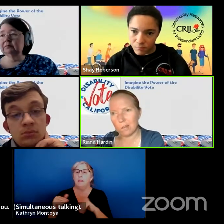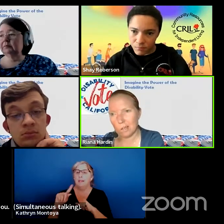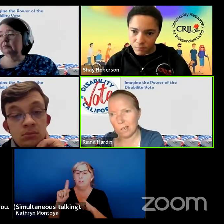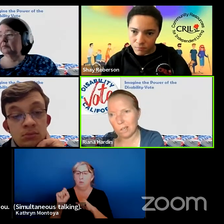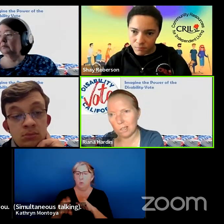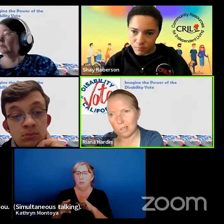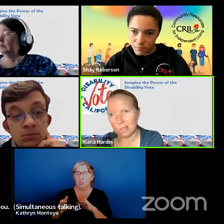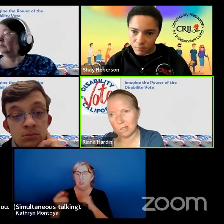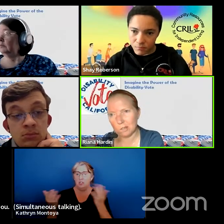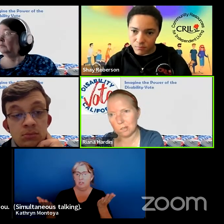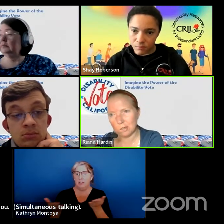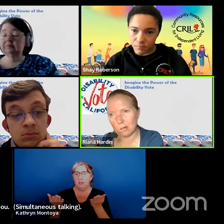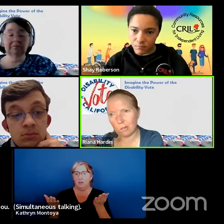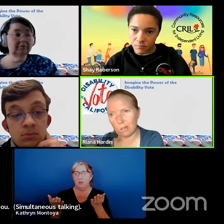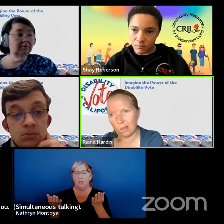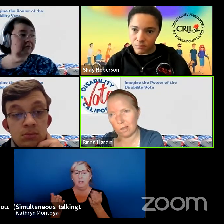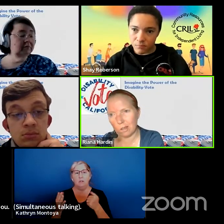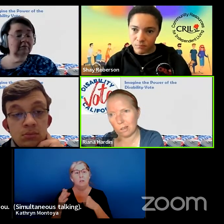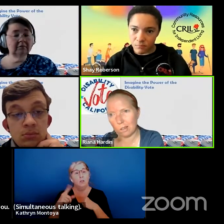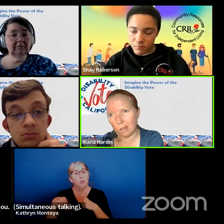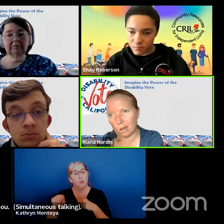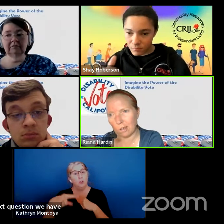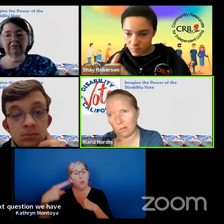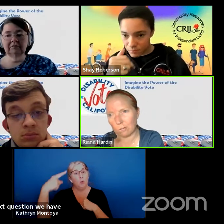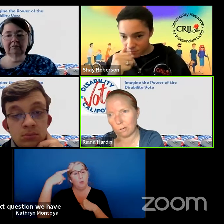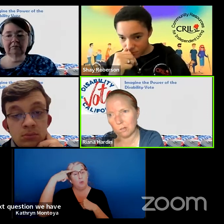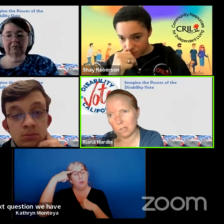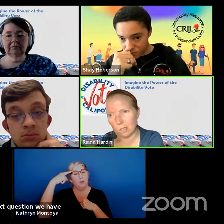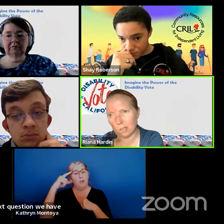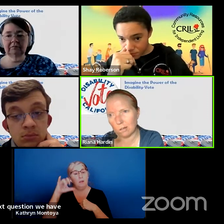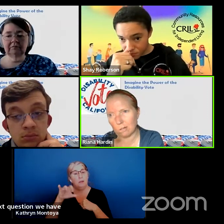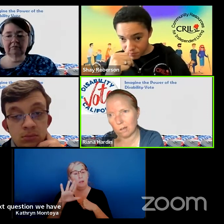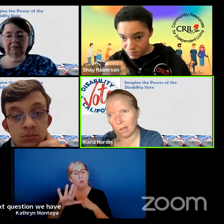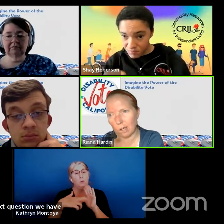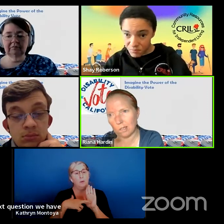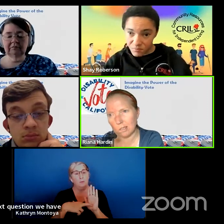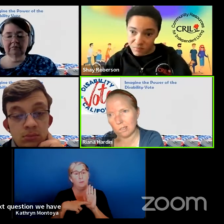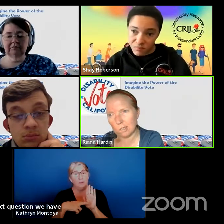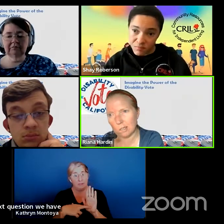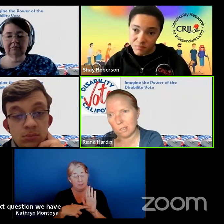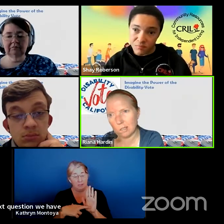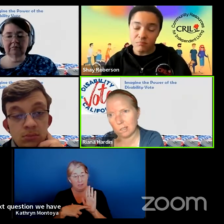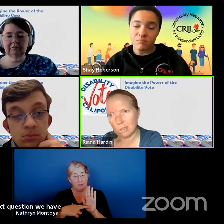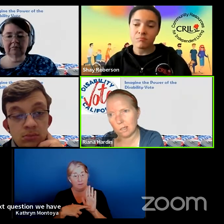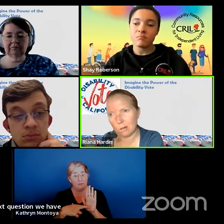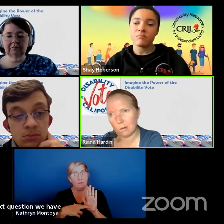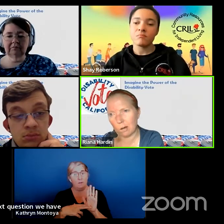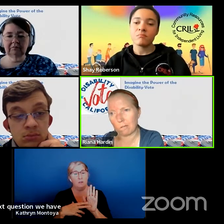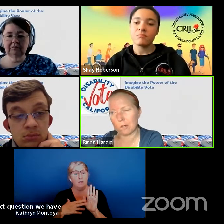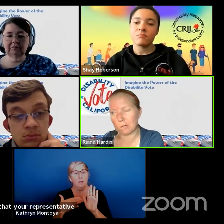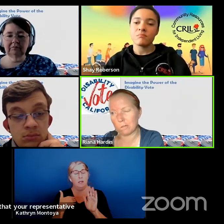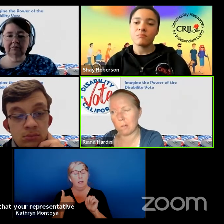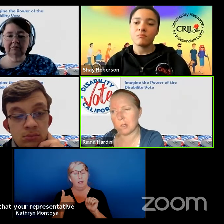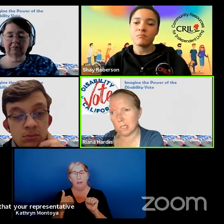have is, do you think that your representative